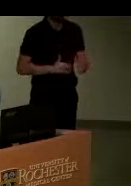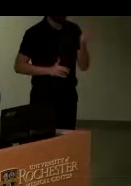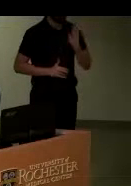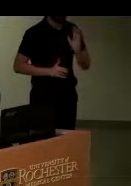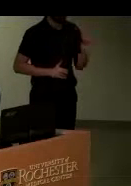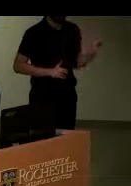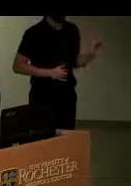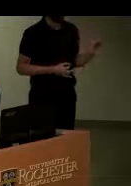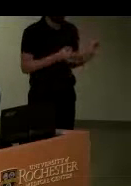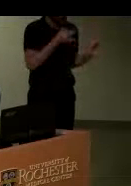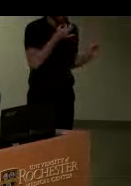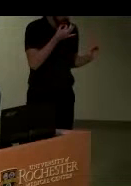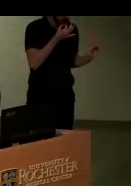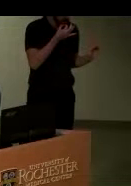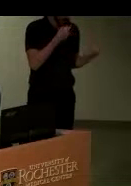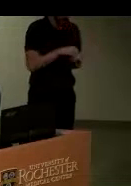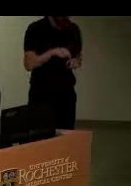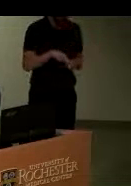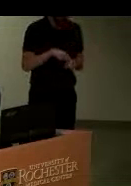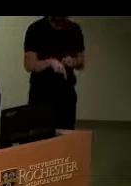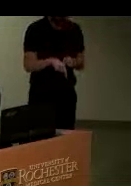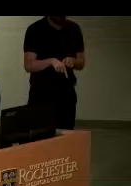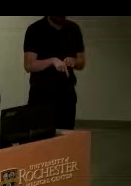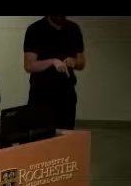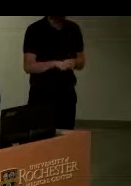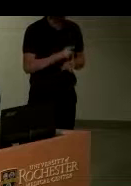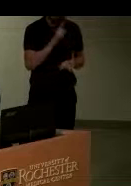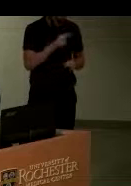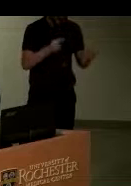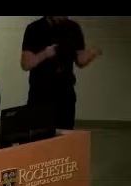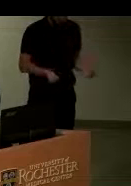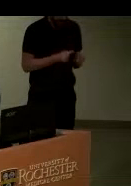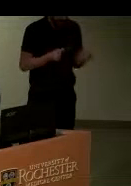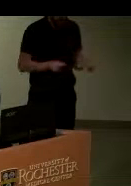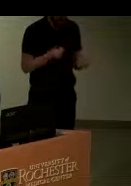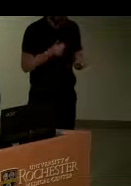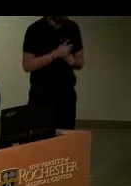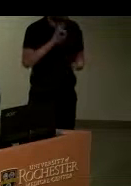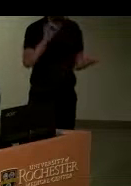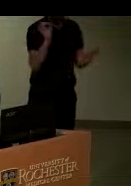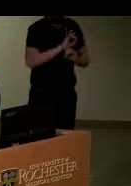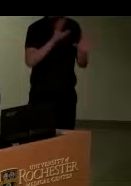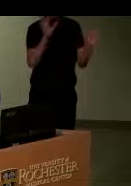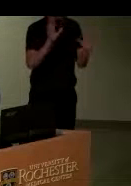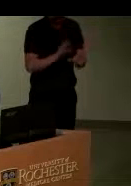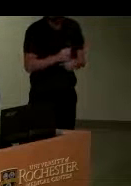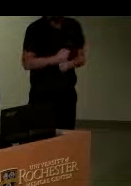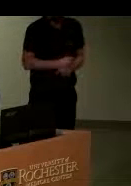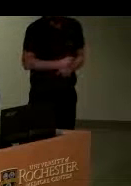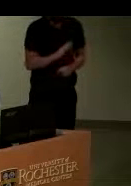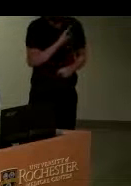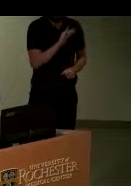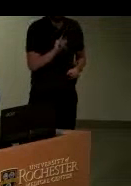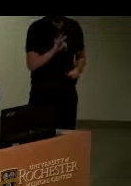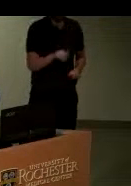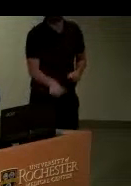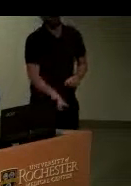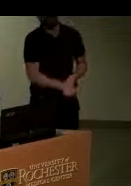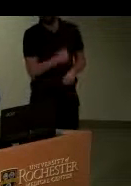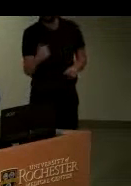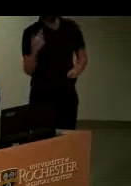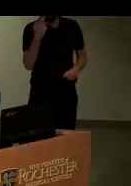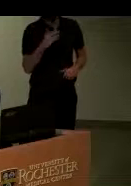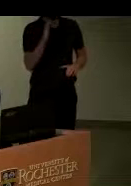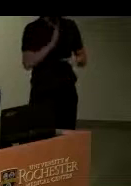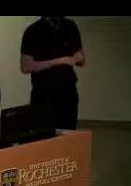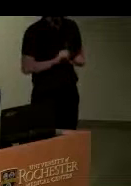are experts in this, in pain, real pain that's very bad, created because of other reasons other than the